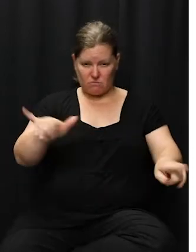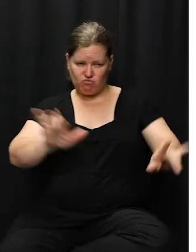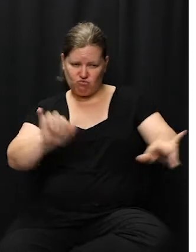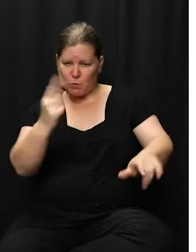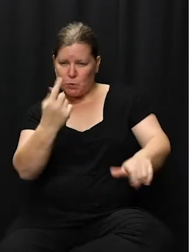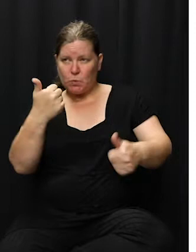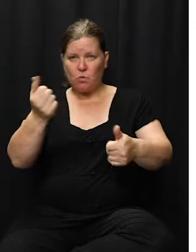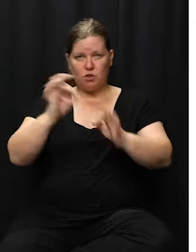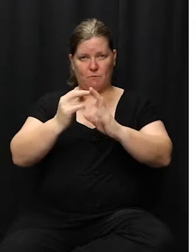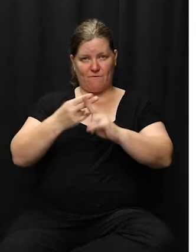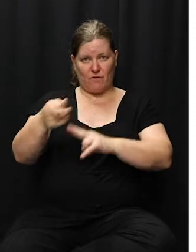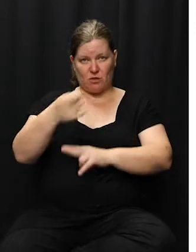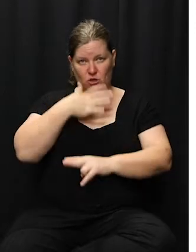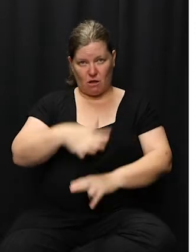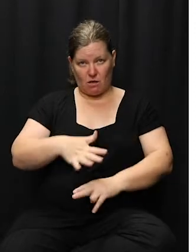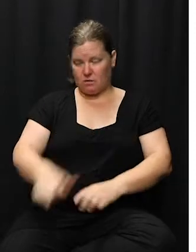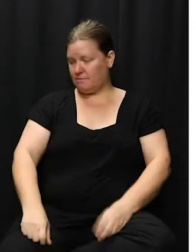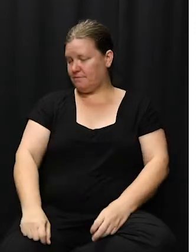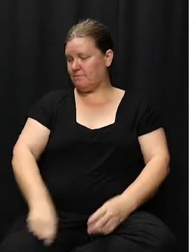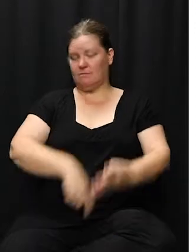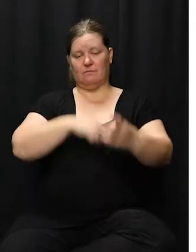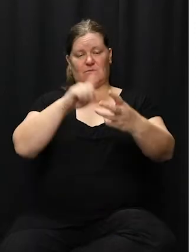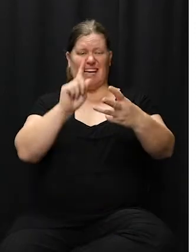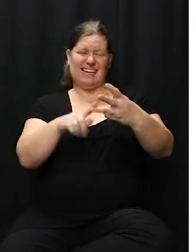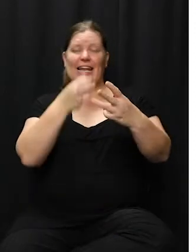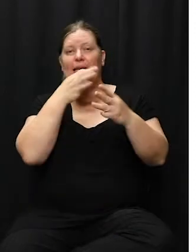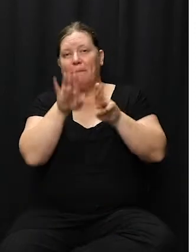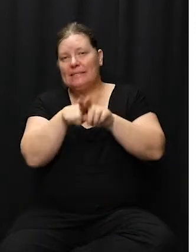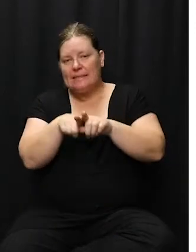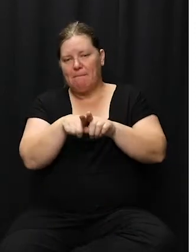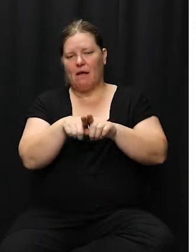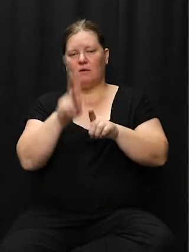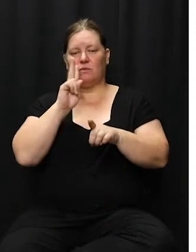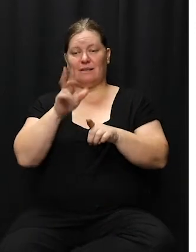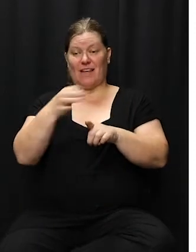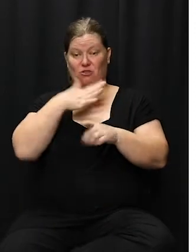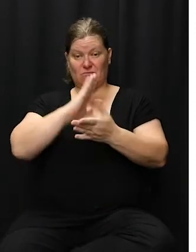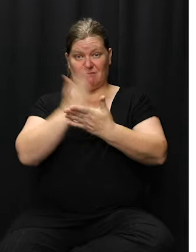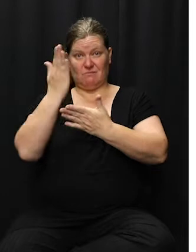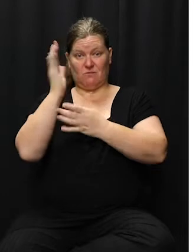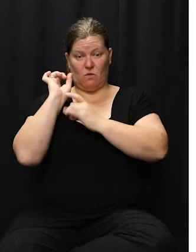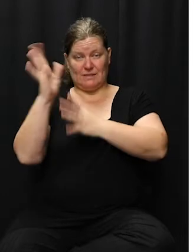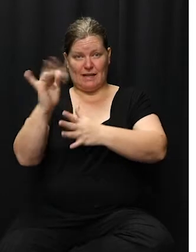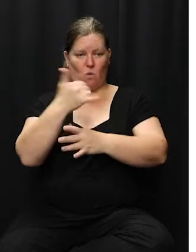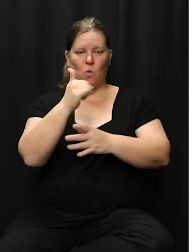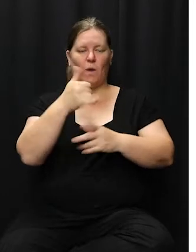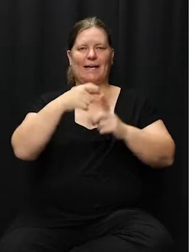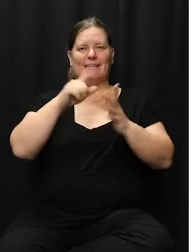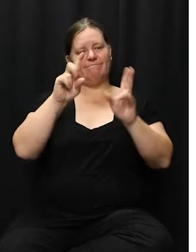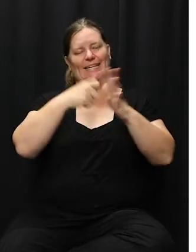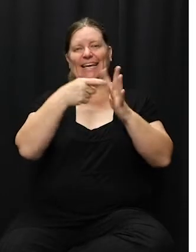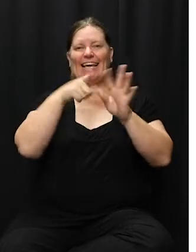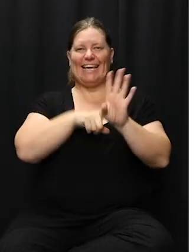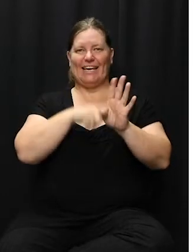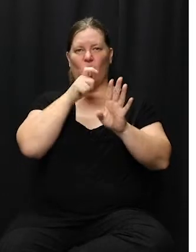more Auslan-like, to try and match which interpreter. And also, this is a little bit similar, you have to check if the child really is an